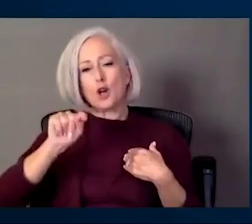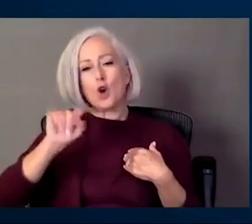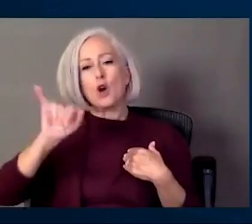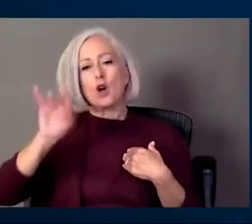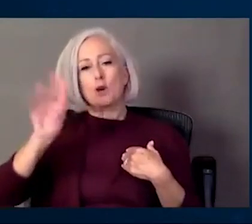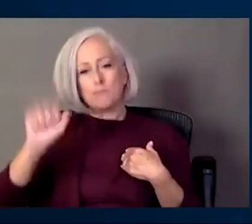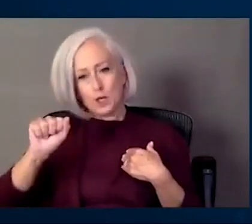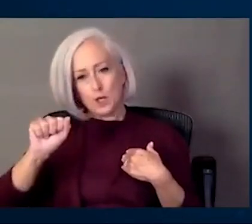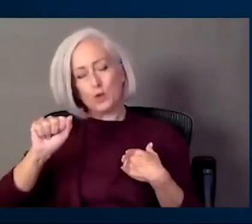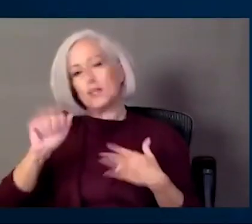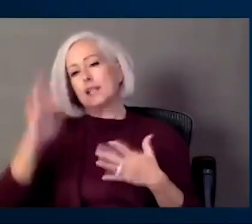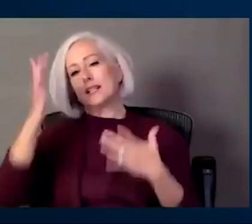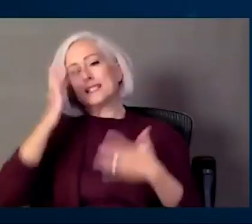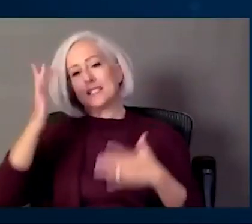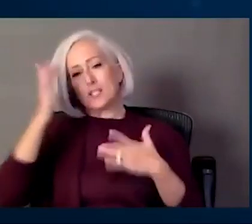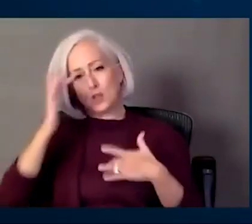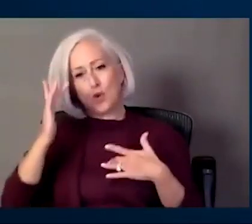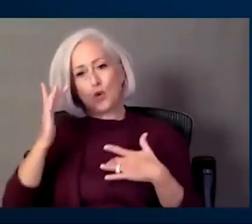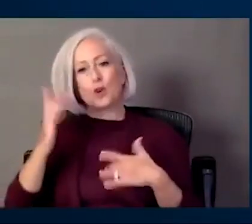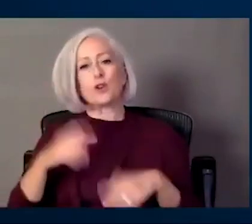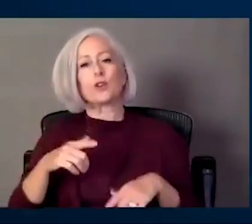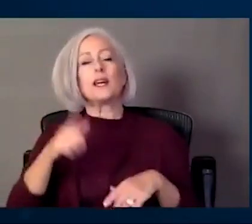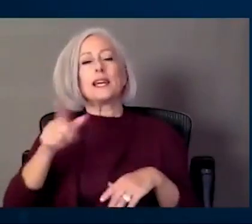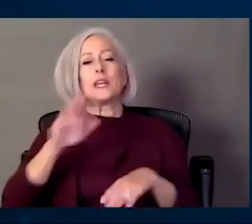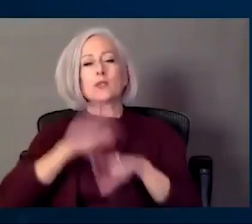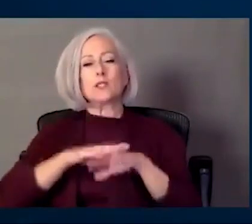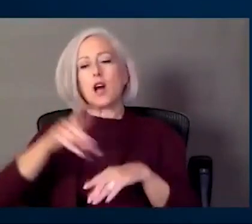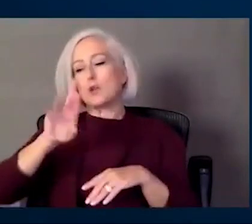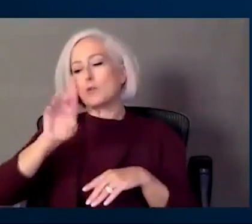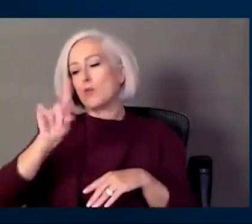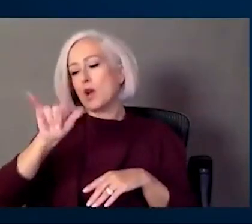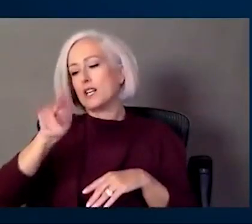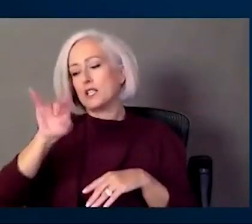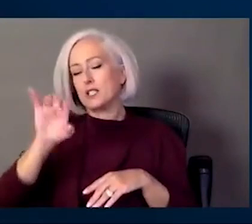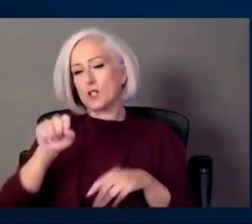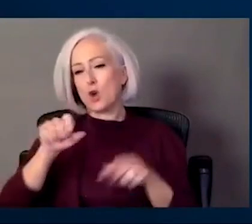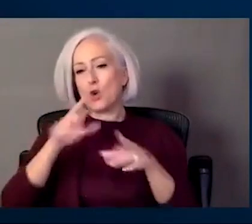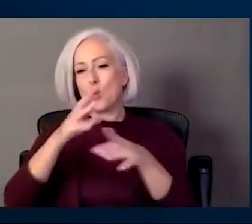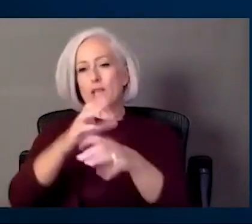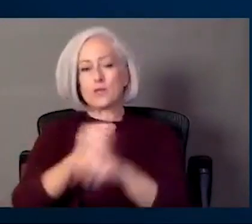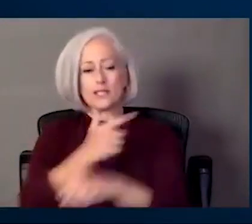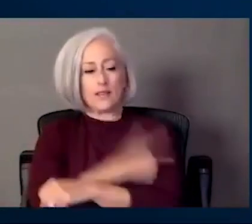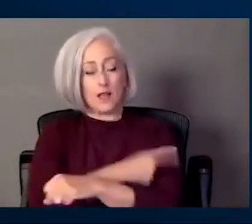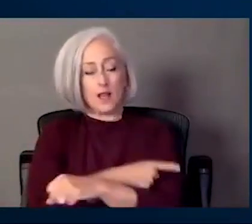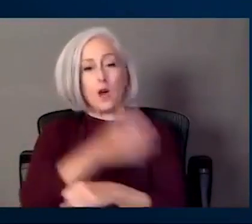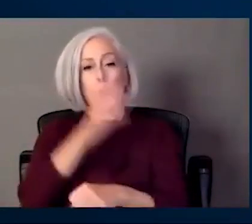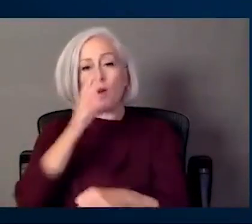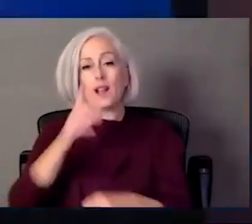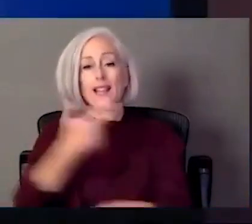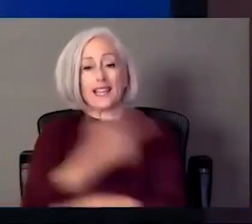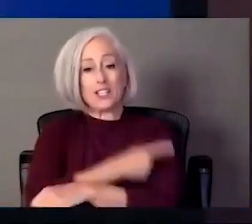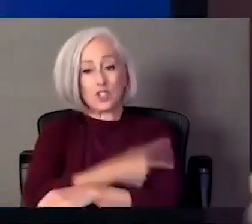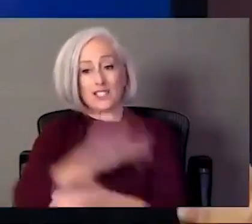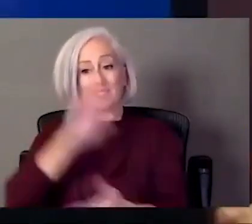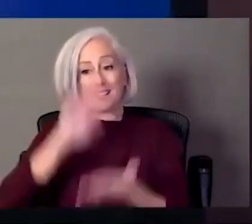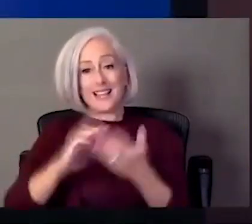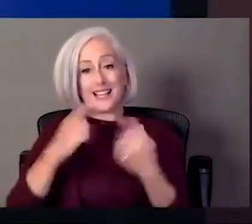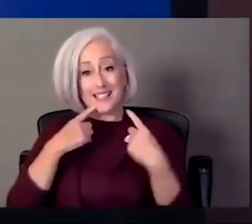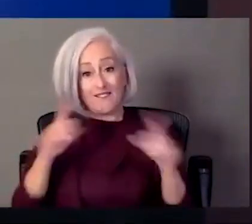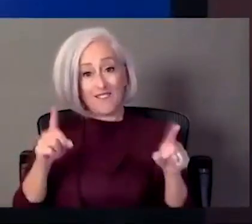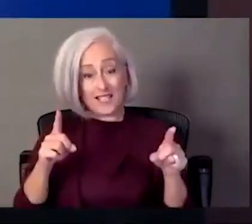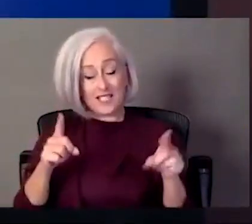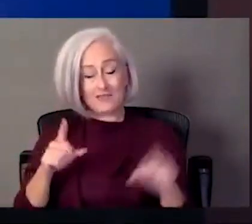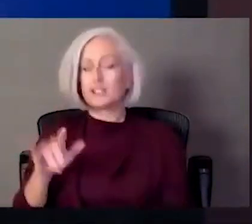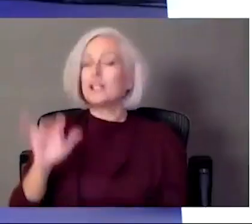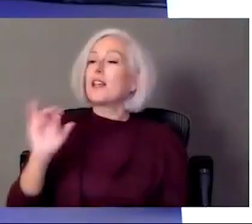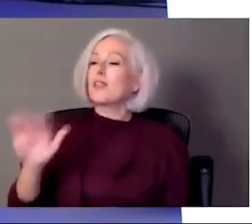Might his vaccine be less effective because of it? You know, I think that is the area of concern. And Yes. Dr. McGuirk, you mentioned some of that within your population